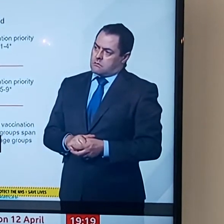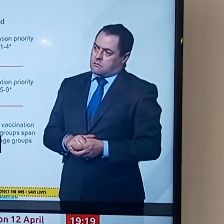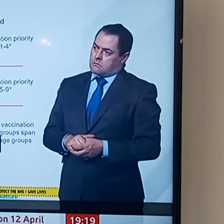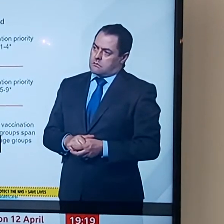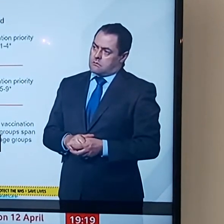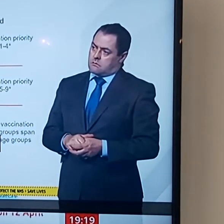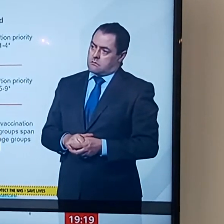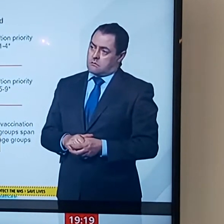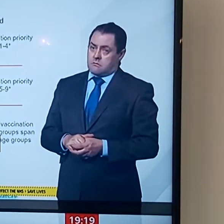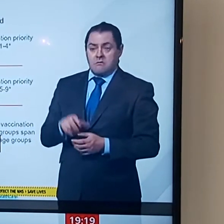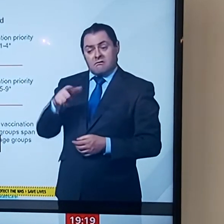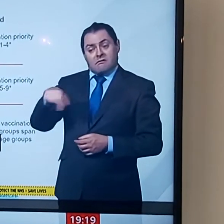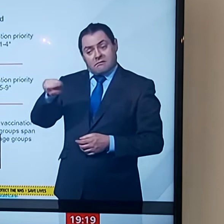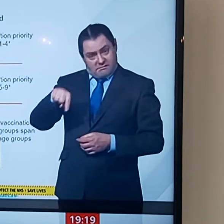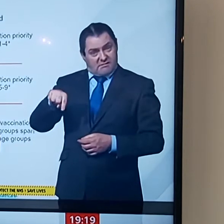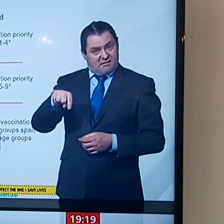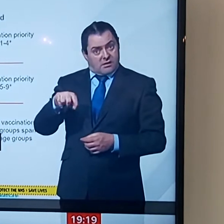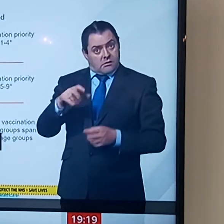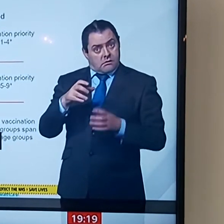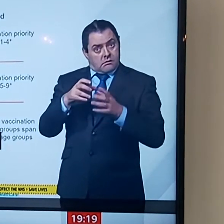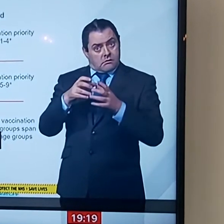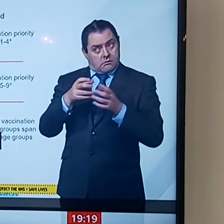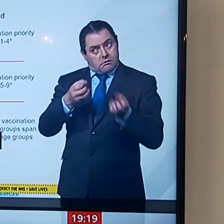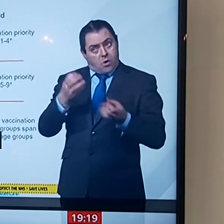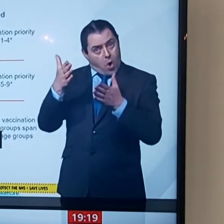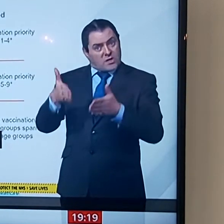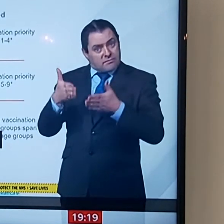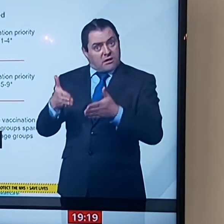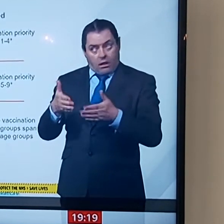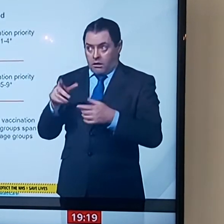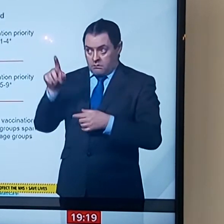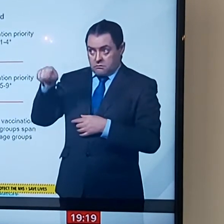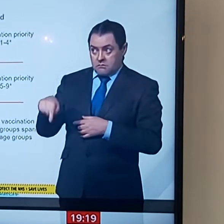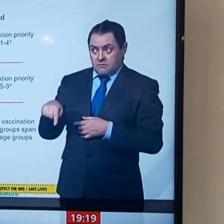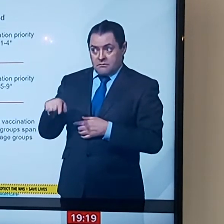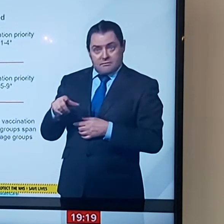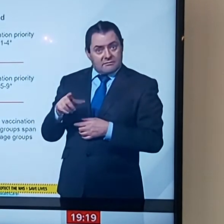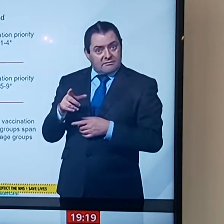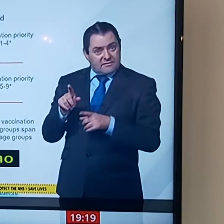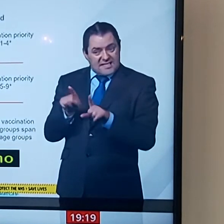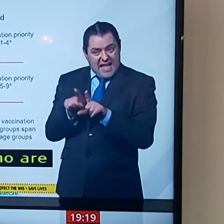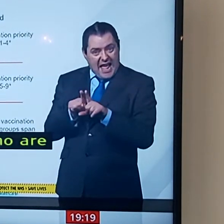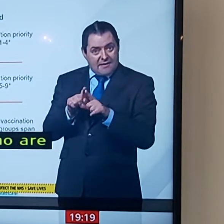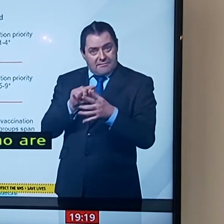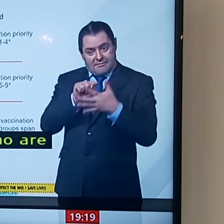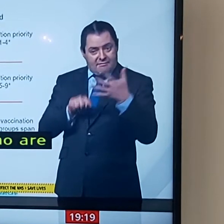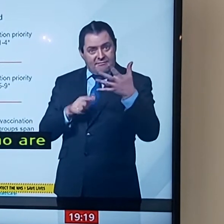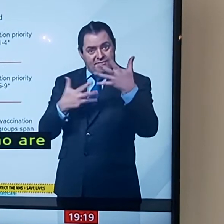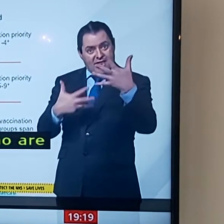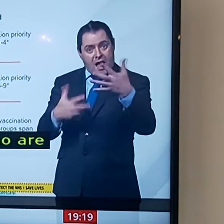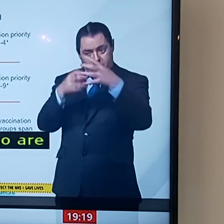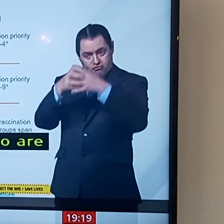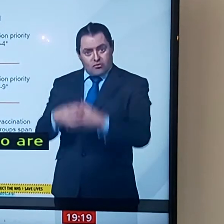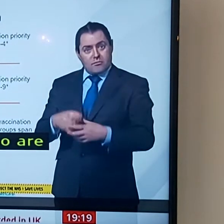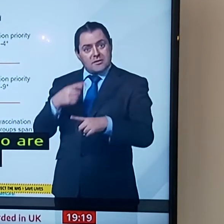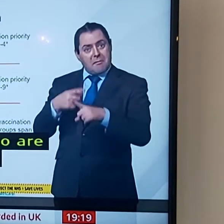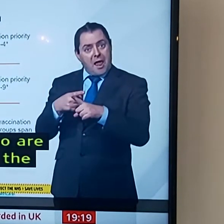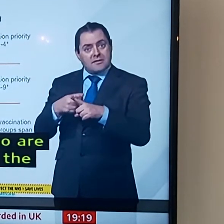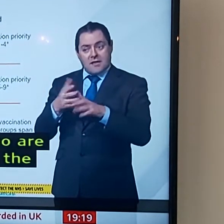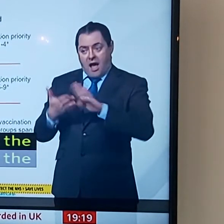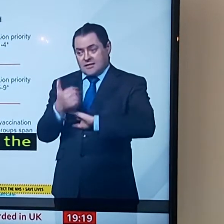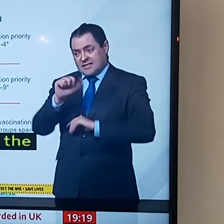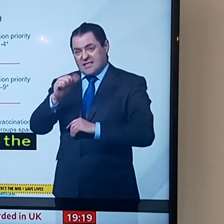who are then hospitalised, who are not in the first 4 groups. But there are people who get severe disease and are hospitalised